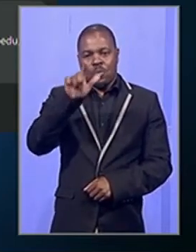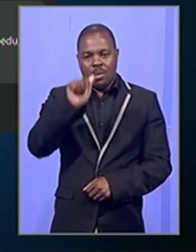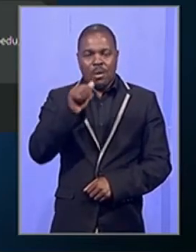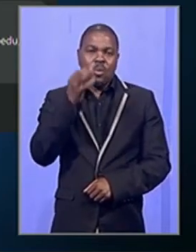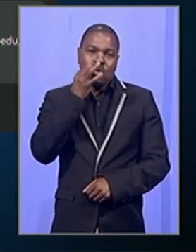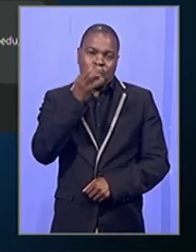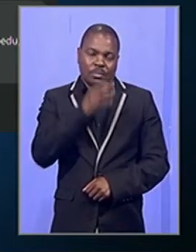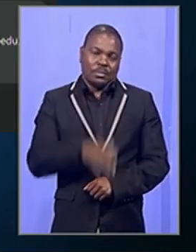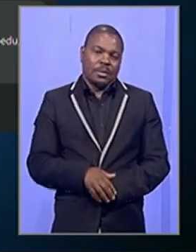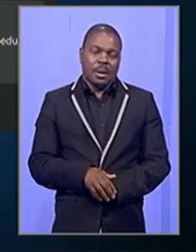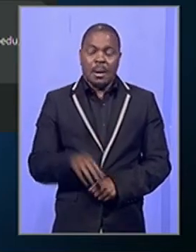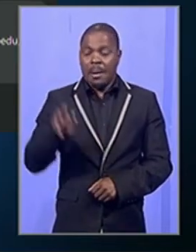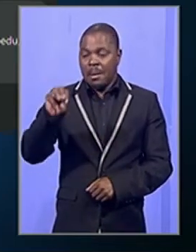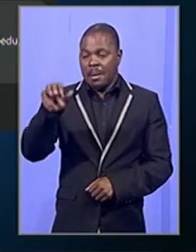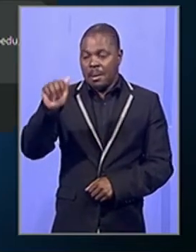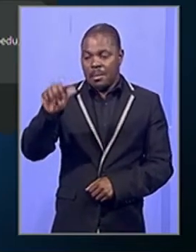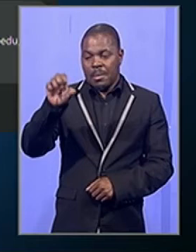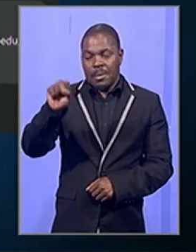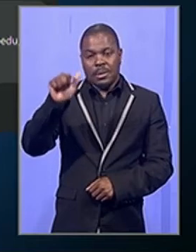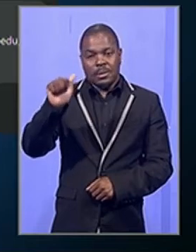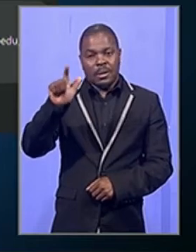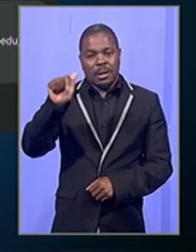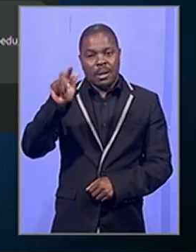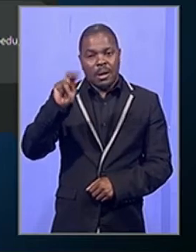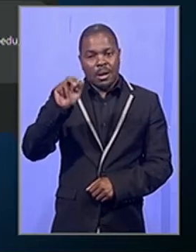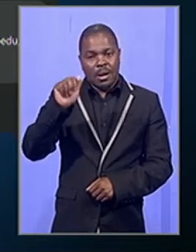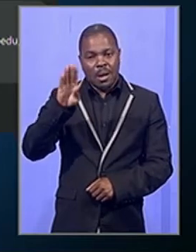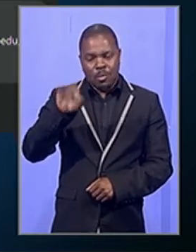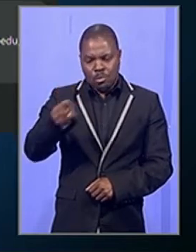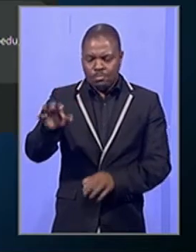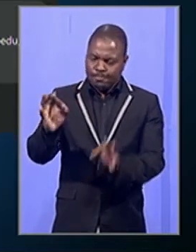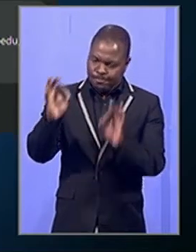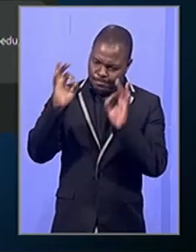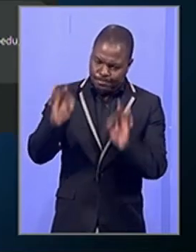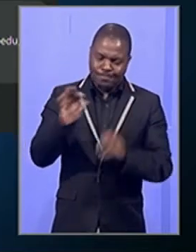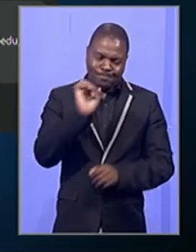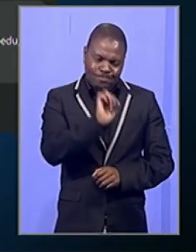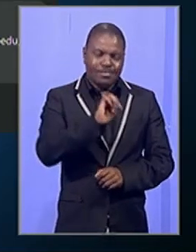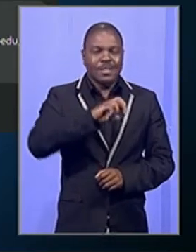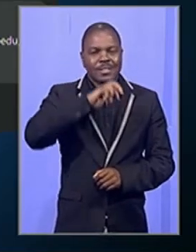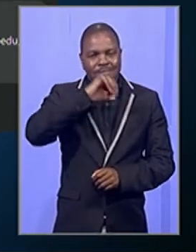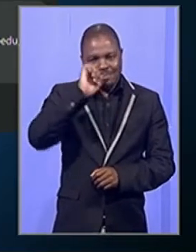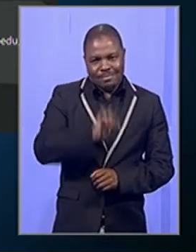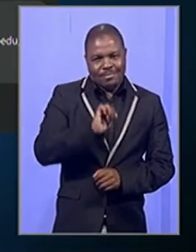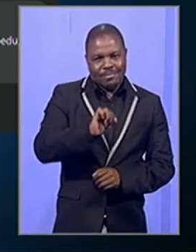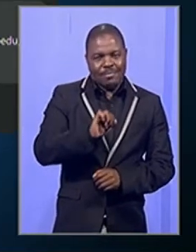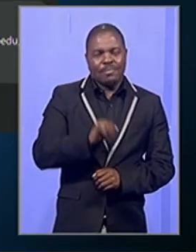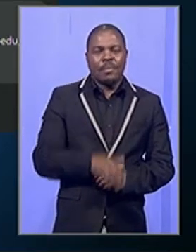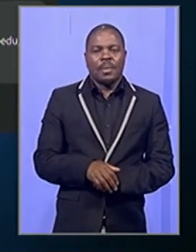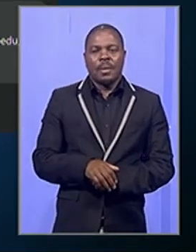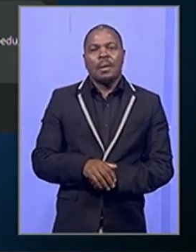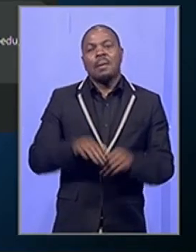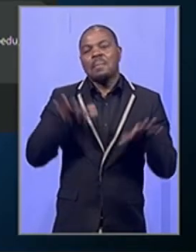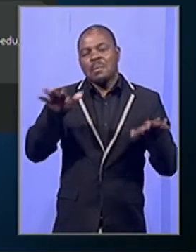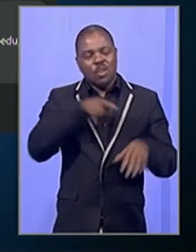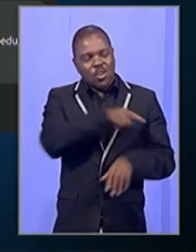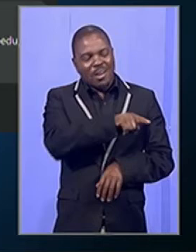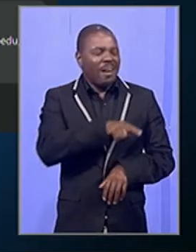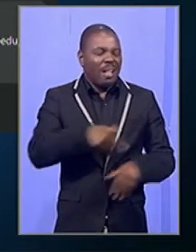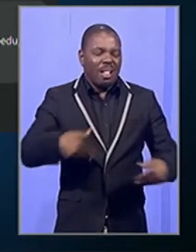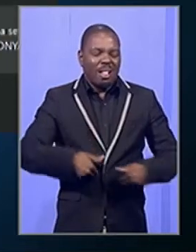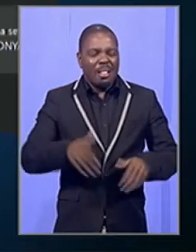kgošigadi Masalanabo ke ena kgoši yeo re letetšego ya setšhaba sa Balobedu bao ba no kwatlala